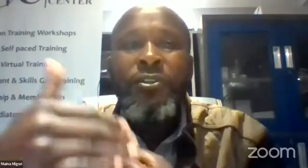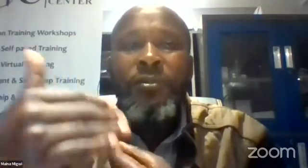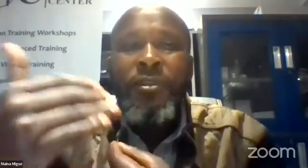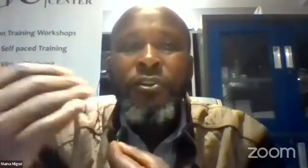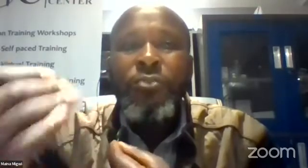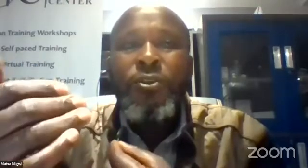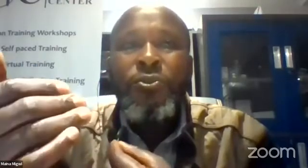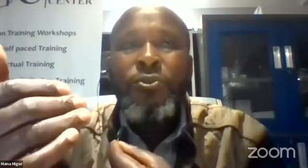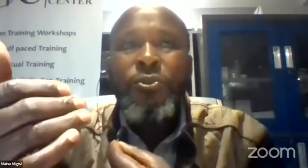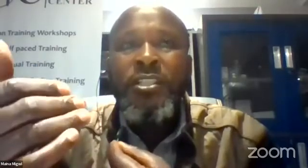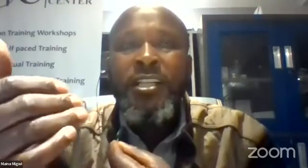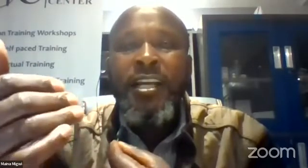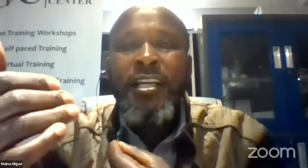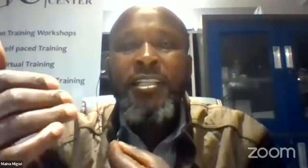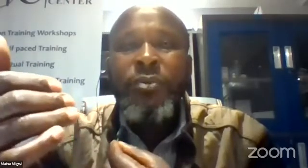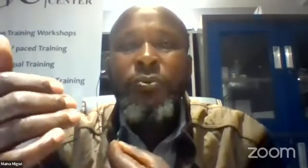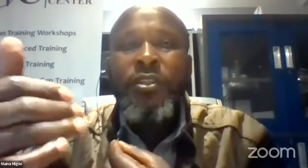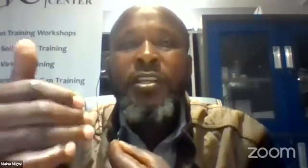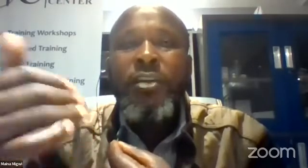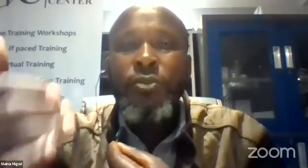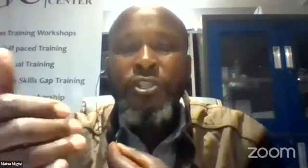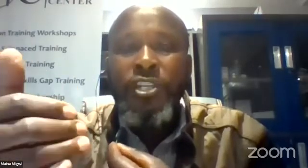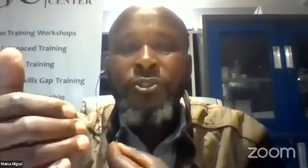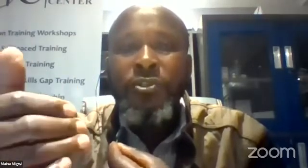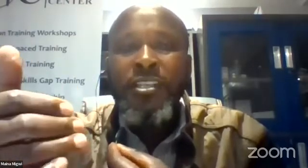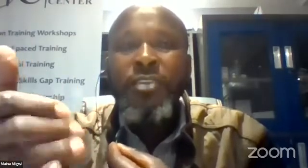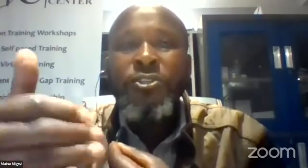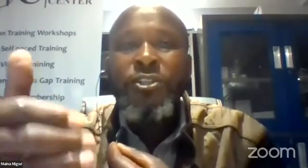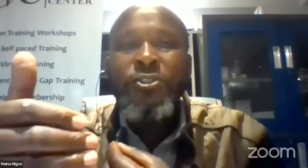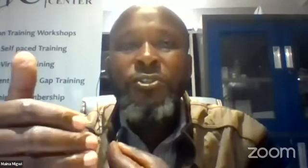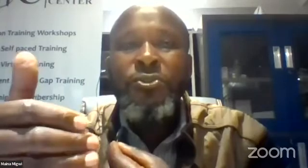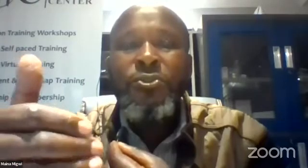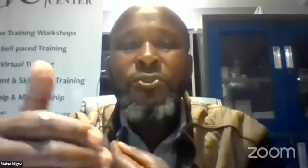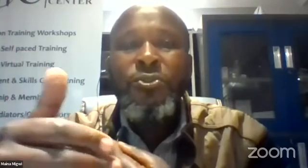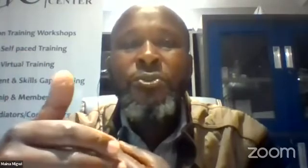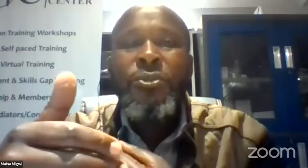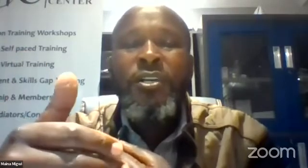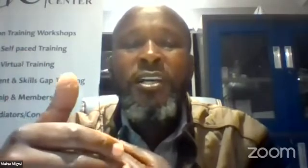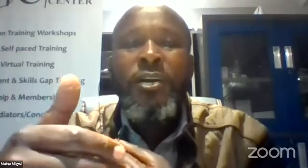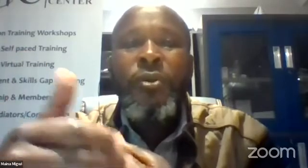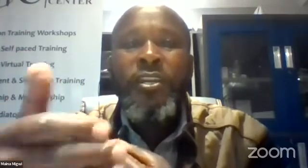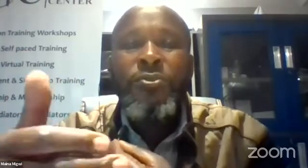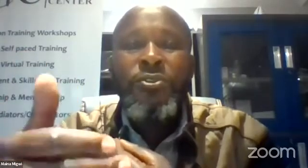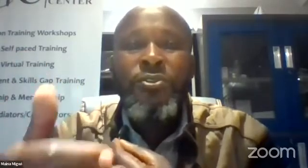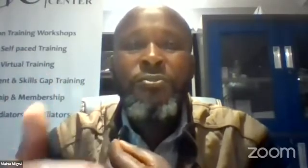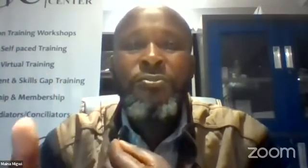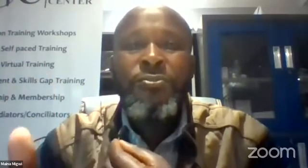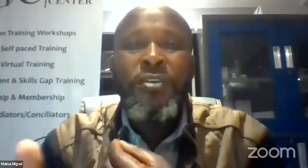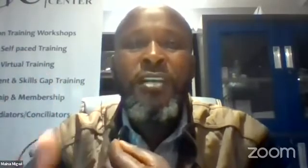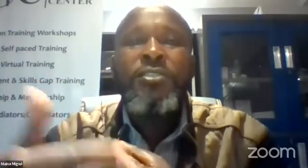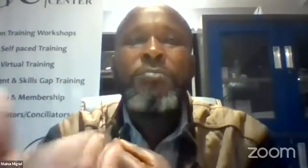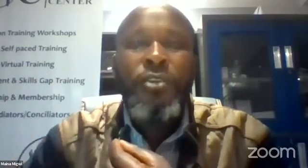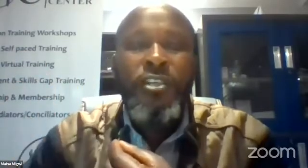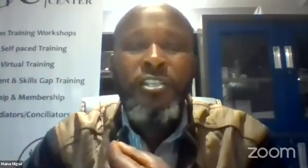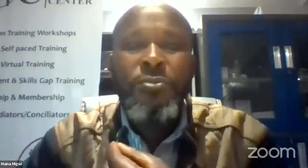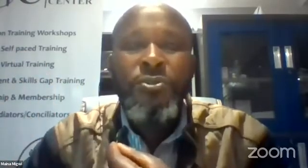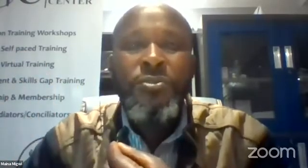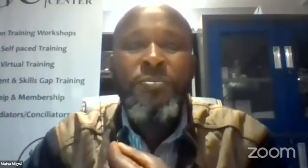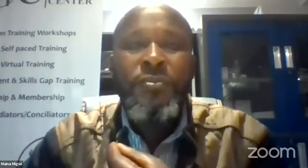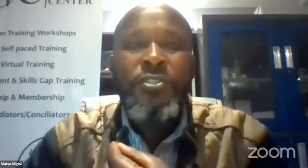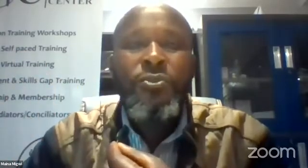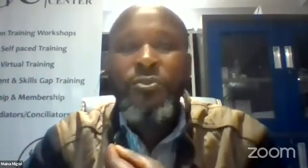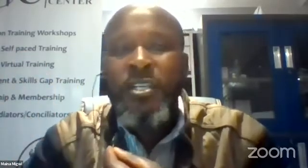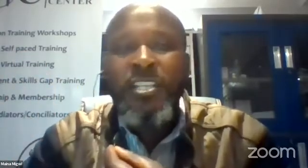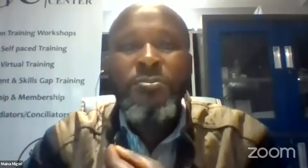and you may also interact with negotiation. Negotiation is also a way to resolve simple